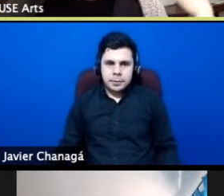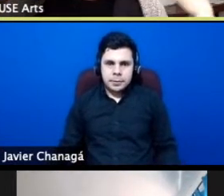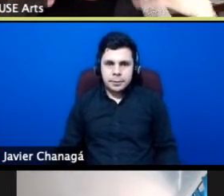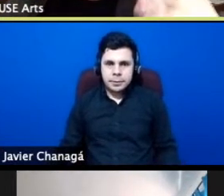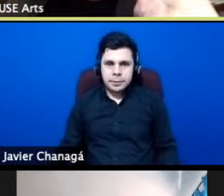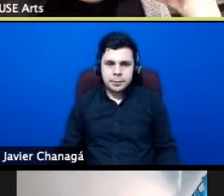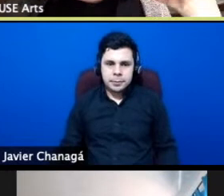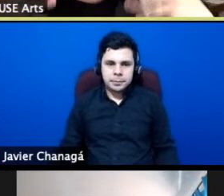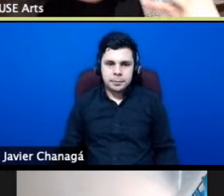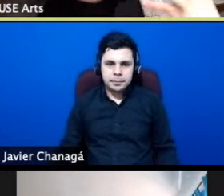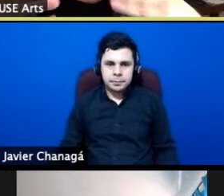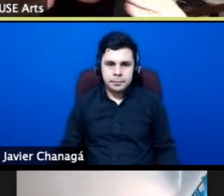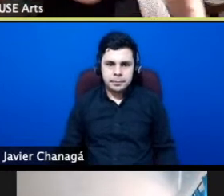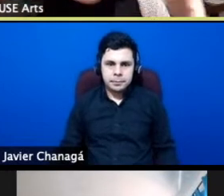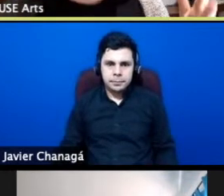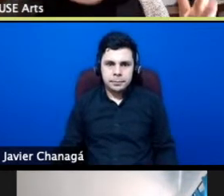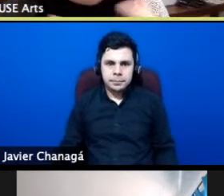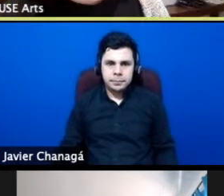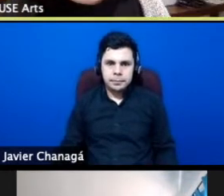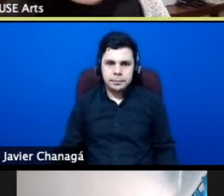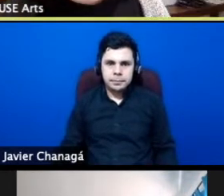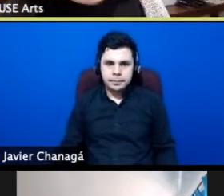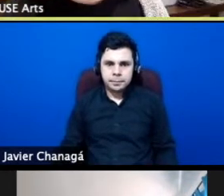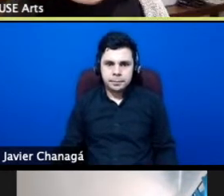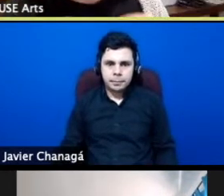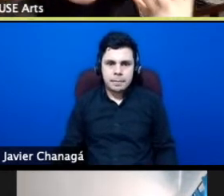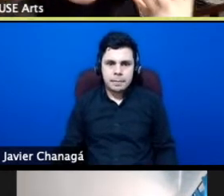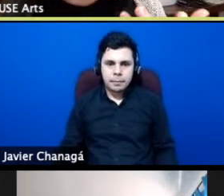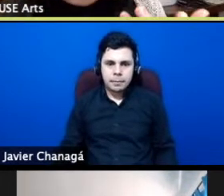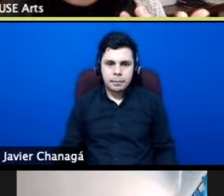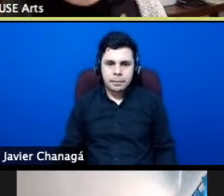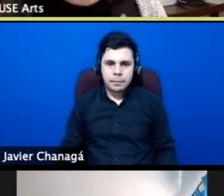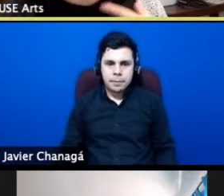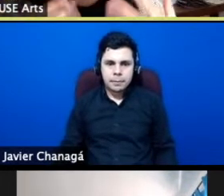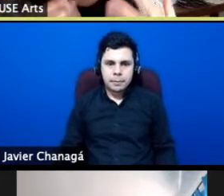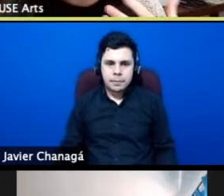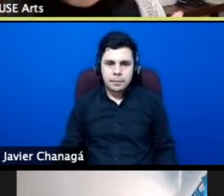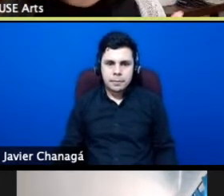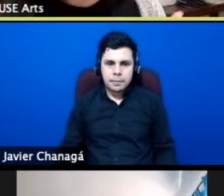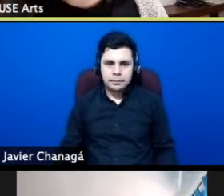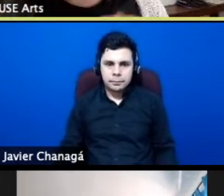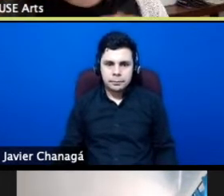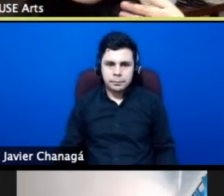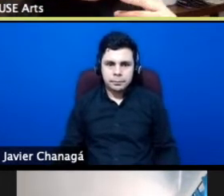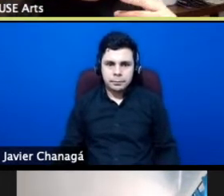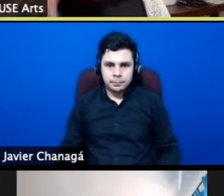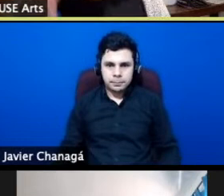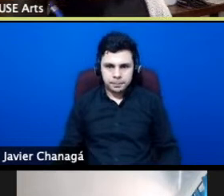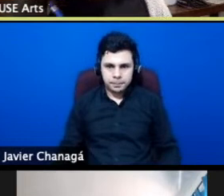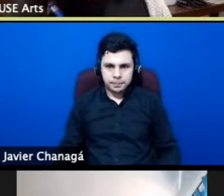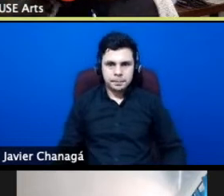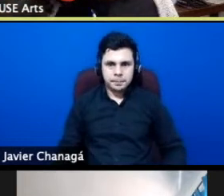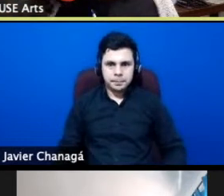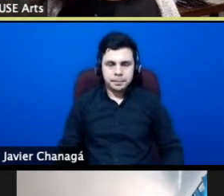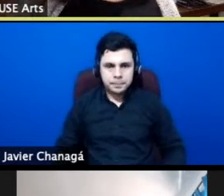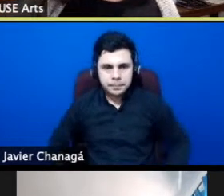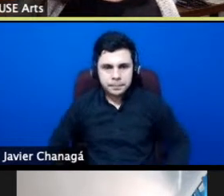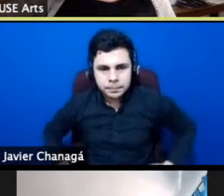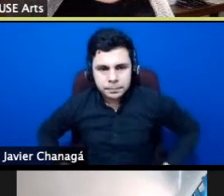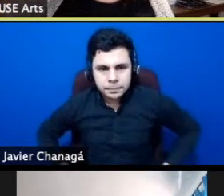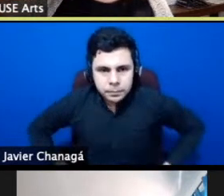which each of you live or have experience. But here in Colombia,